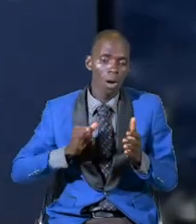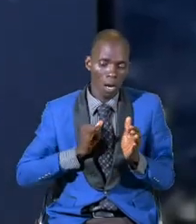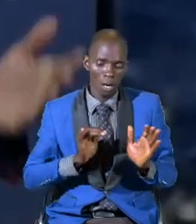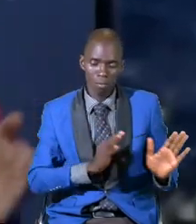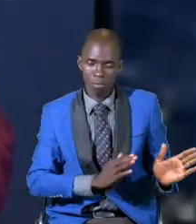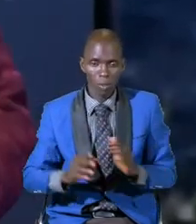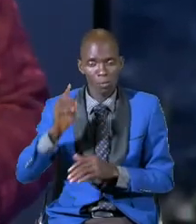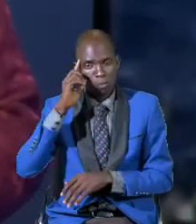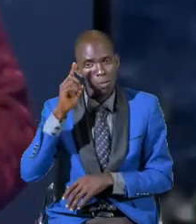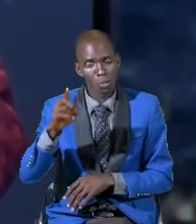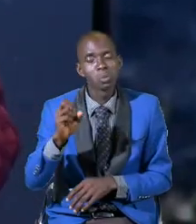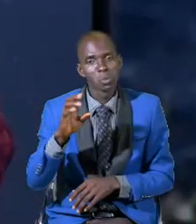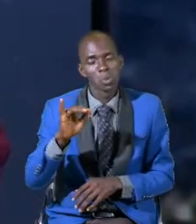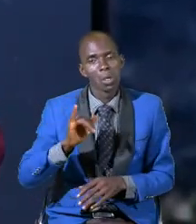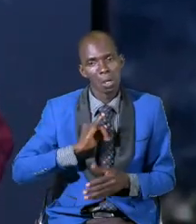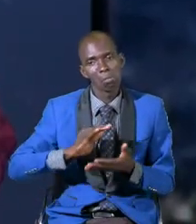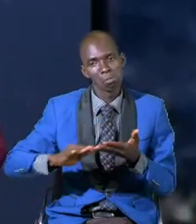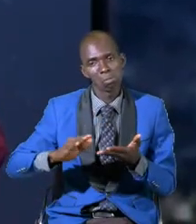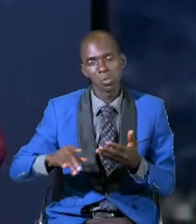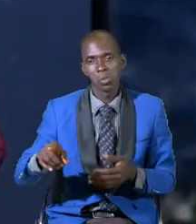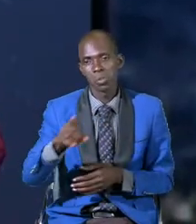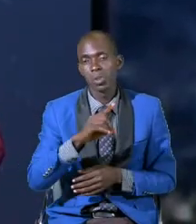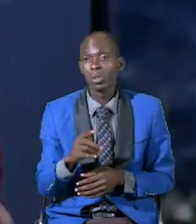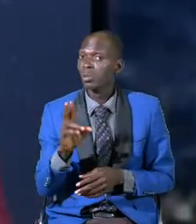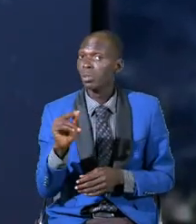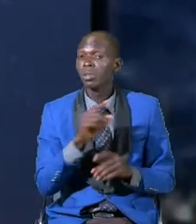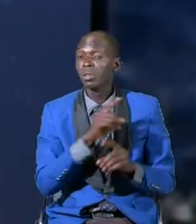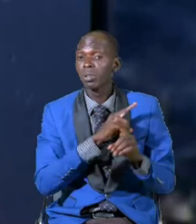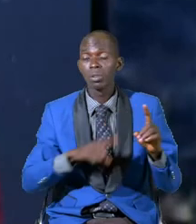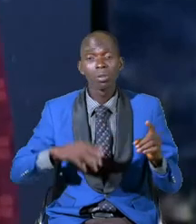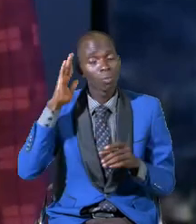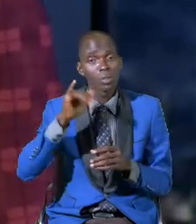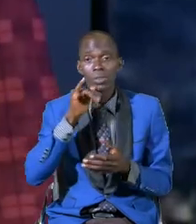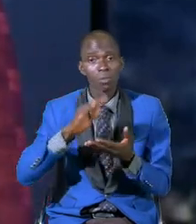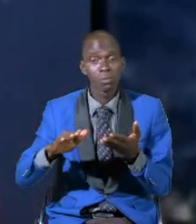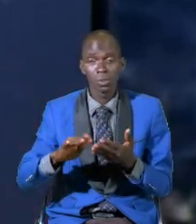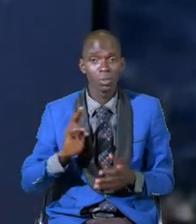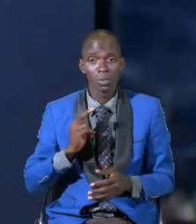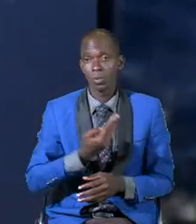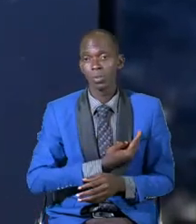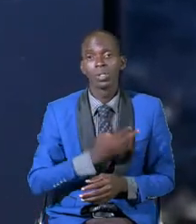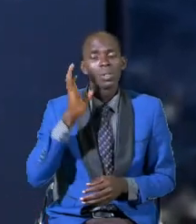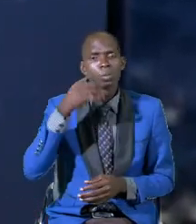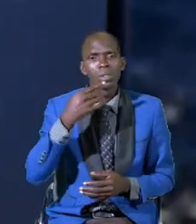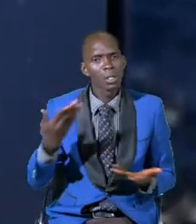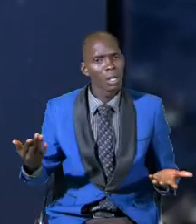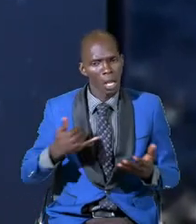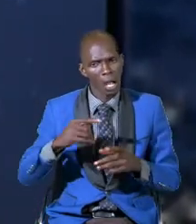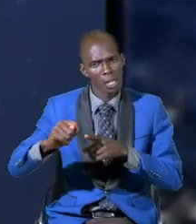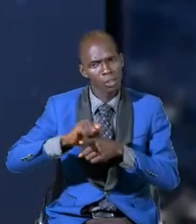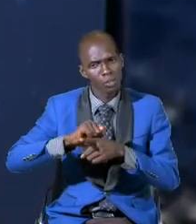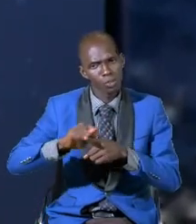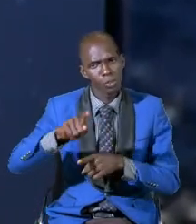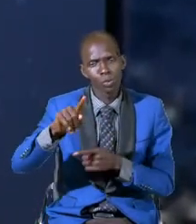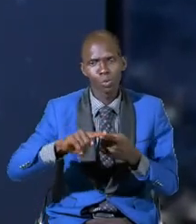so I excuse you. No, he'll not excuse us. He would say, I told you to be strong and to